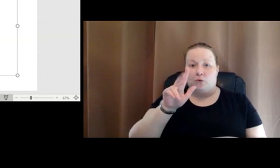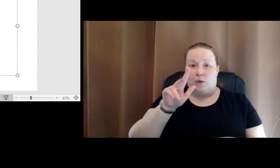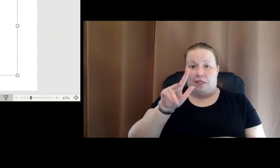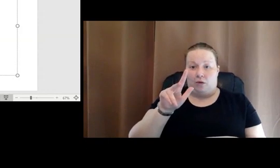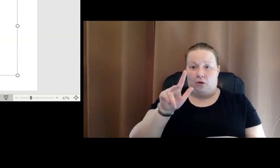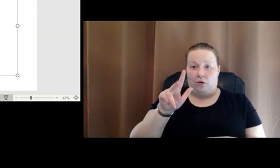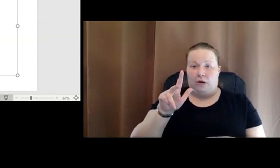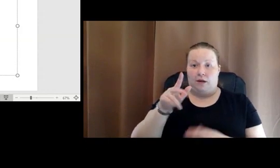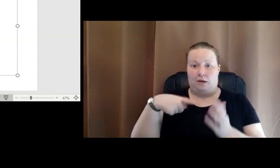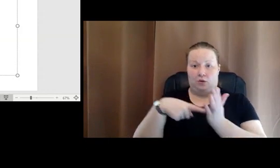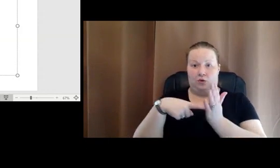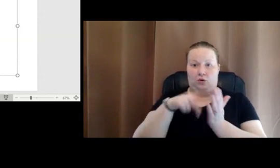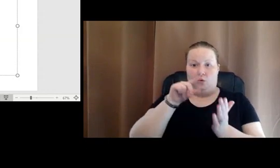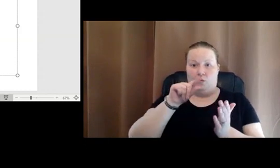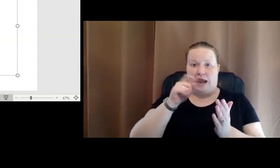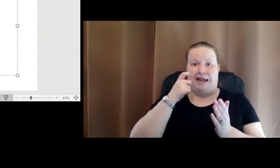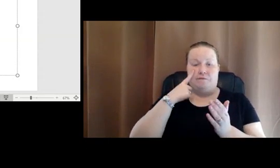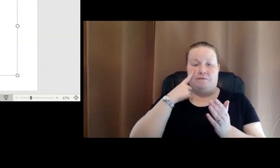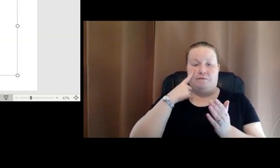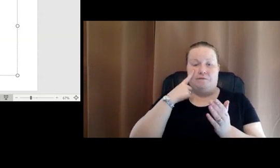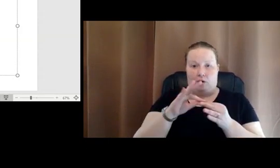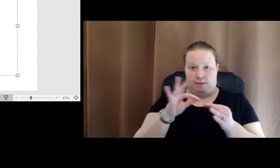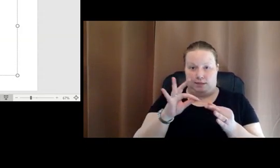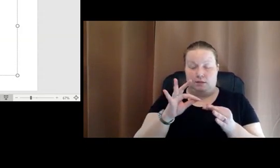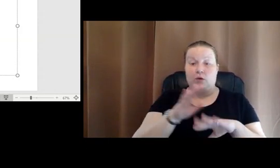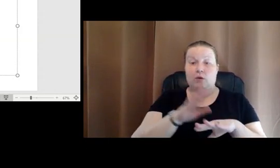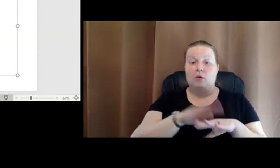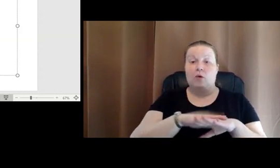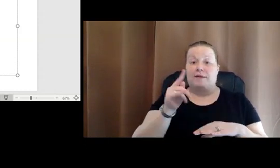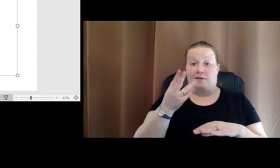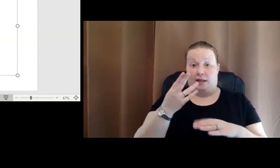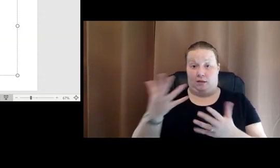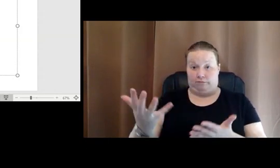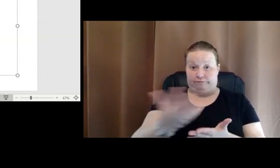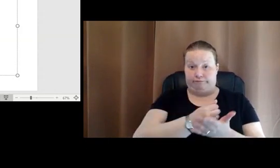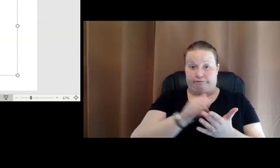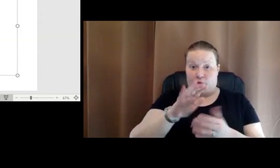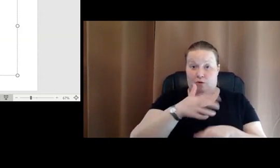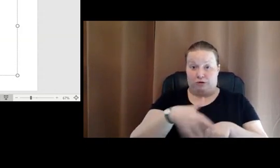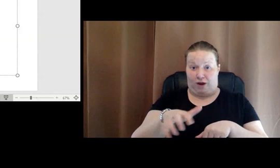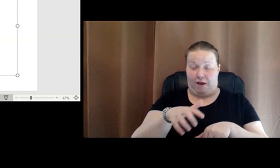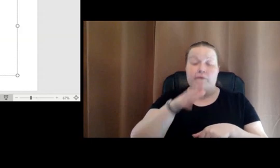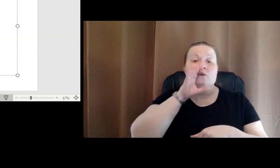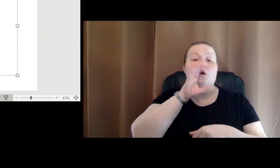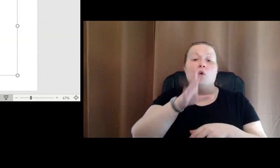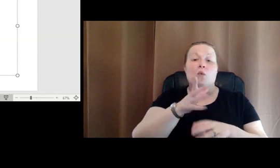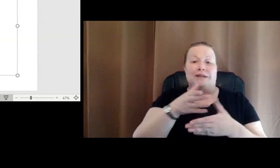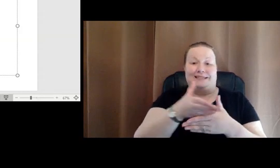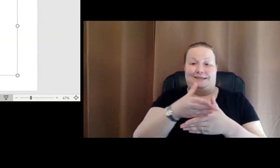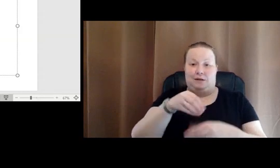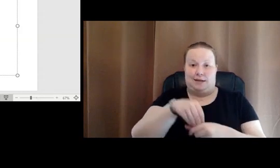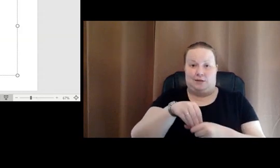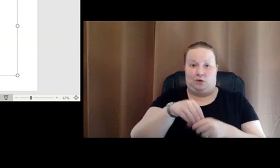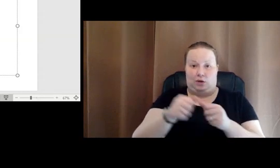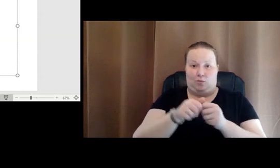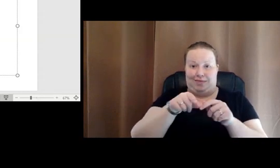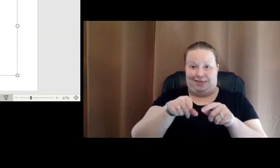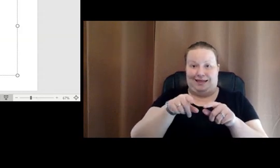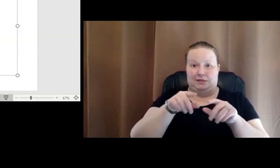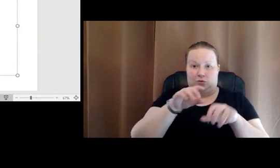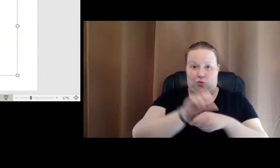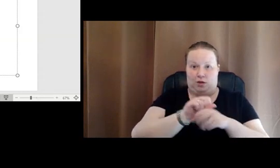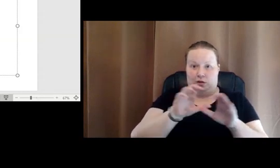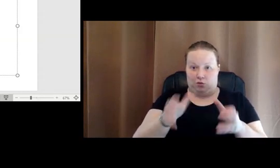be a due date for comments. So on the 15th, when we receive all your drafts, we're going to share those internally with this whole working group